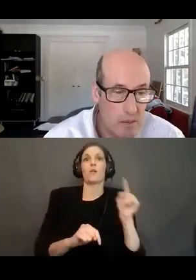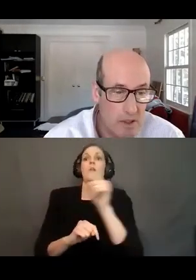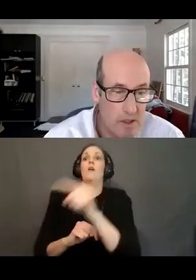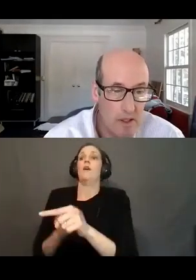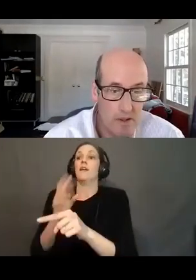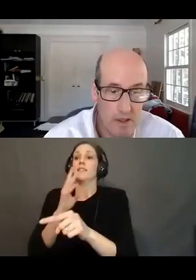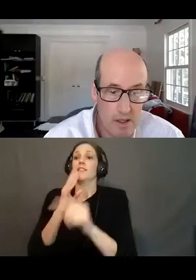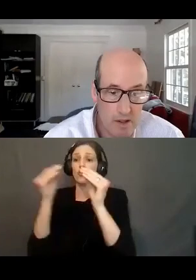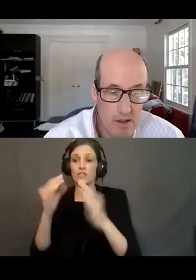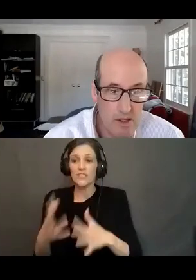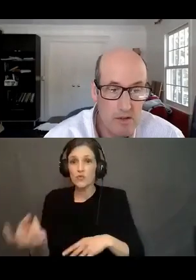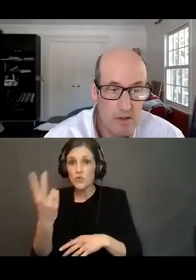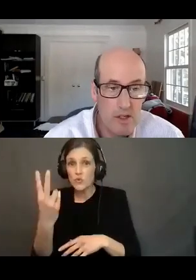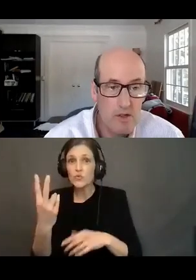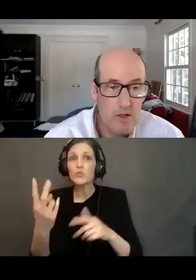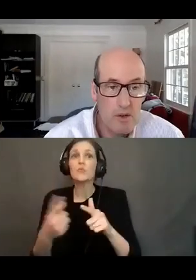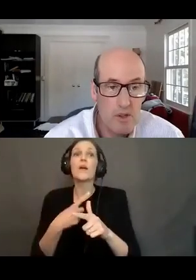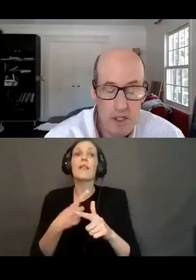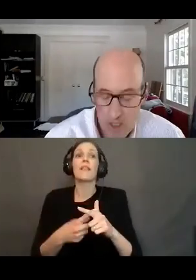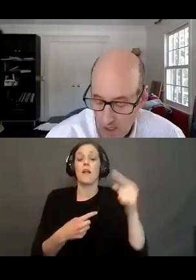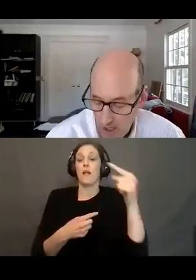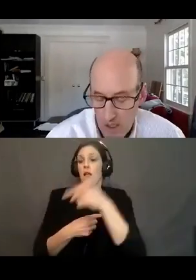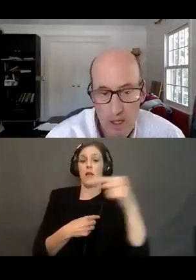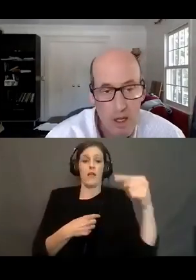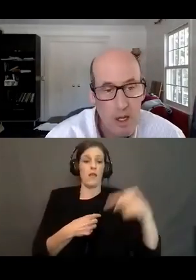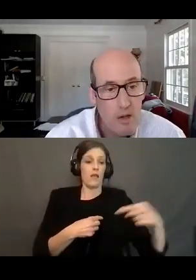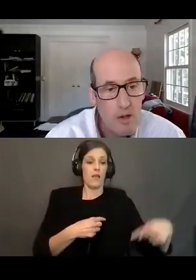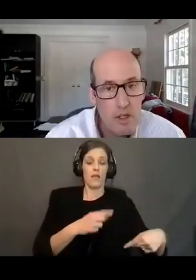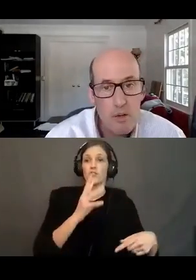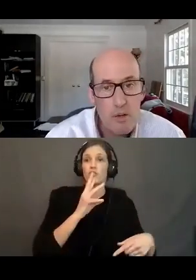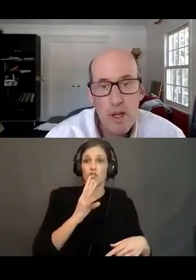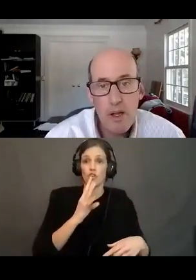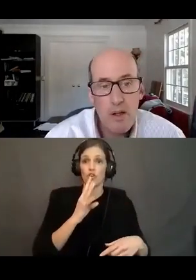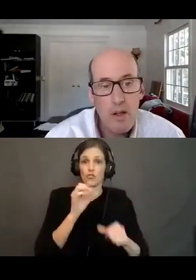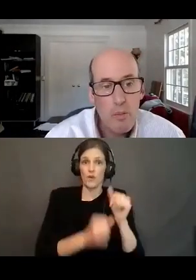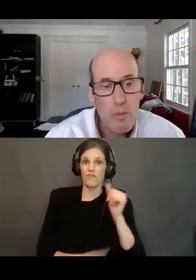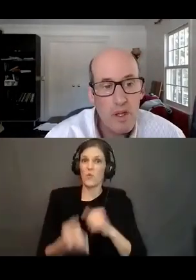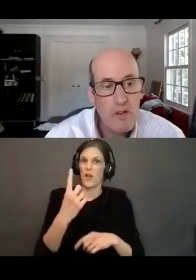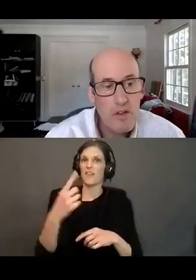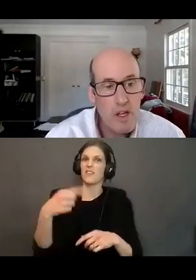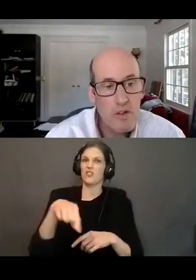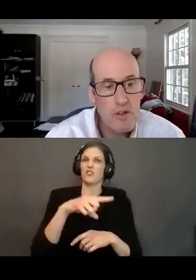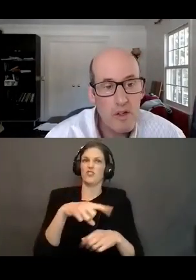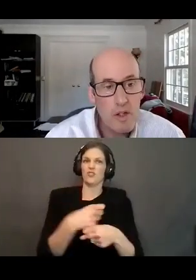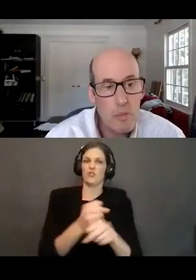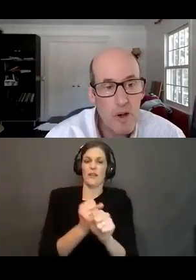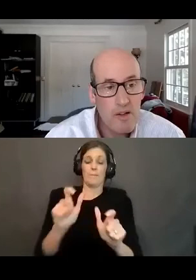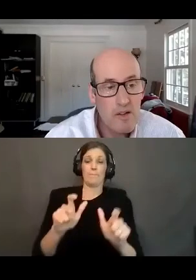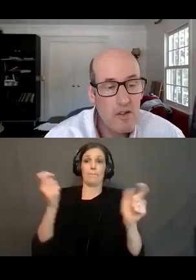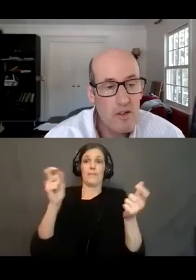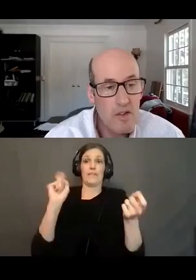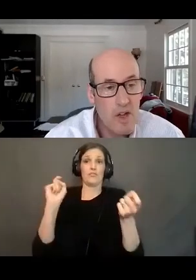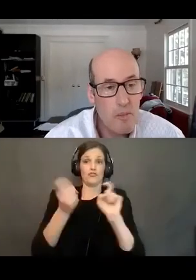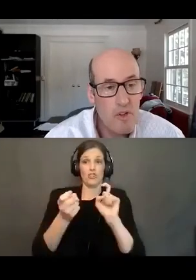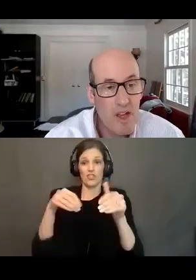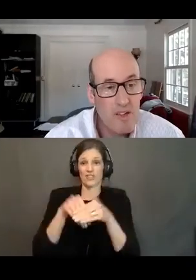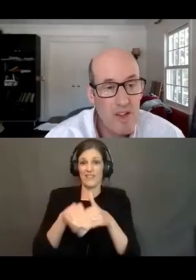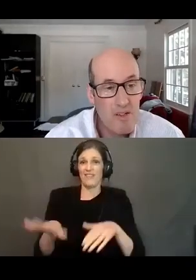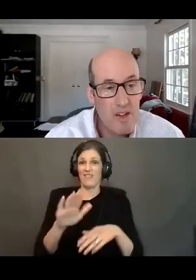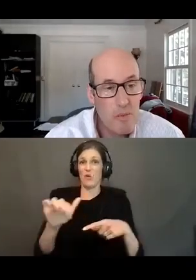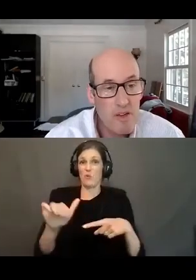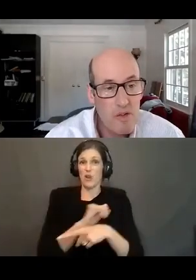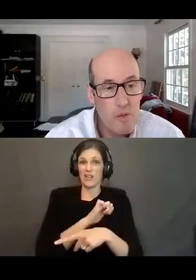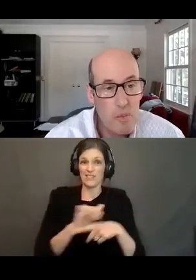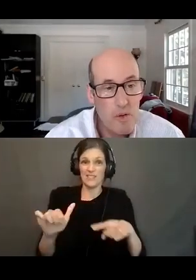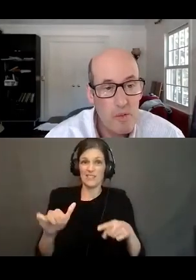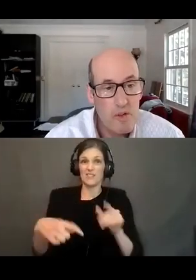then she went and talked to these other teachers. And when she did, she created big changes in the practices as